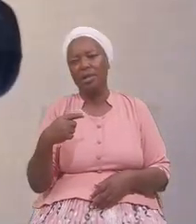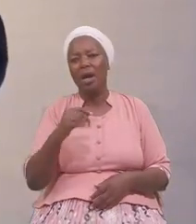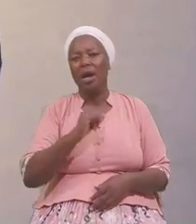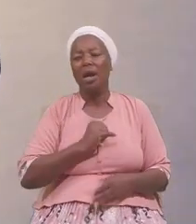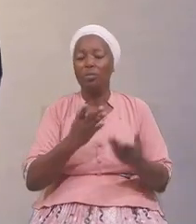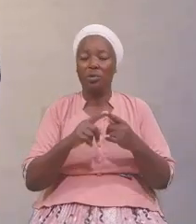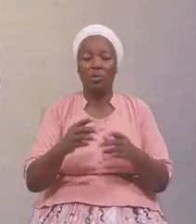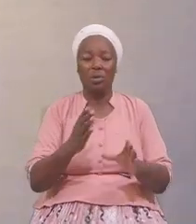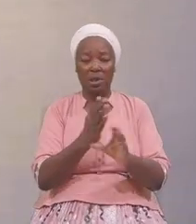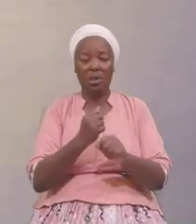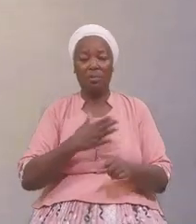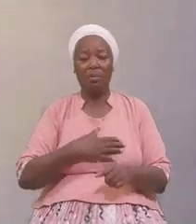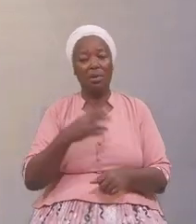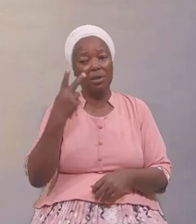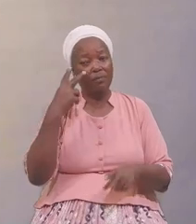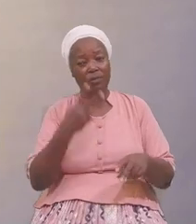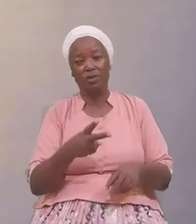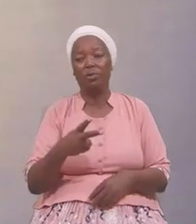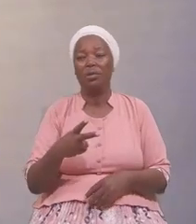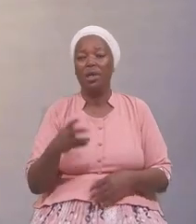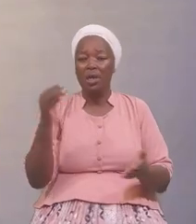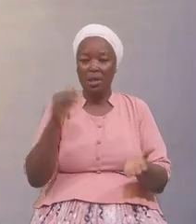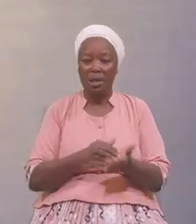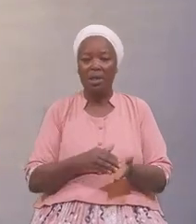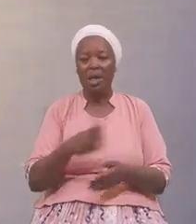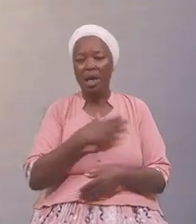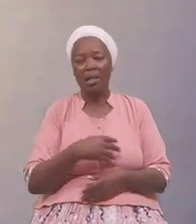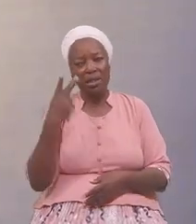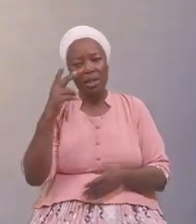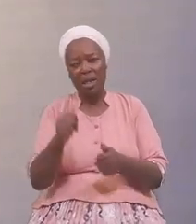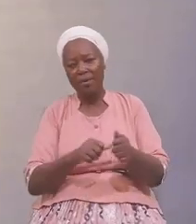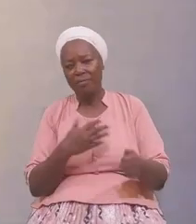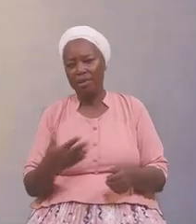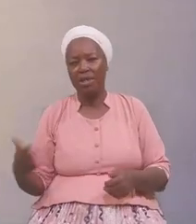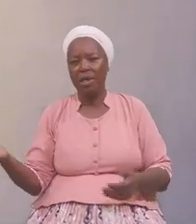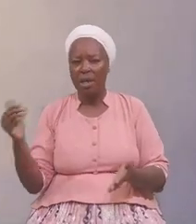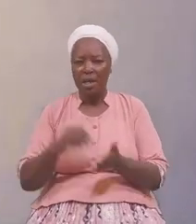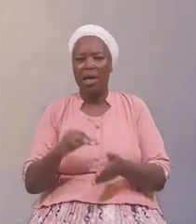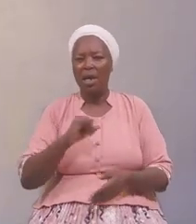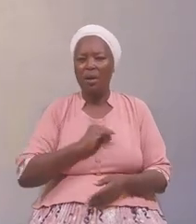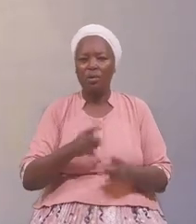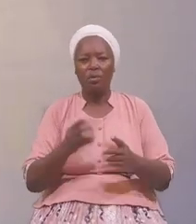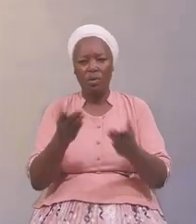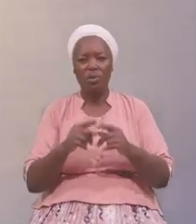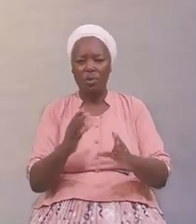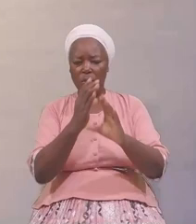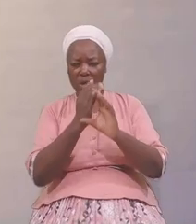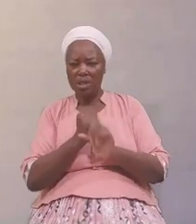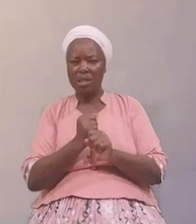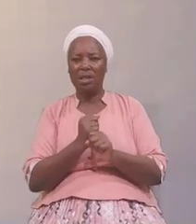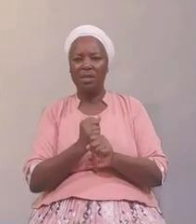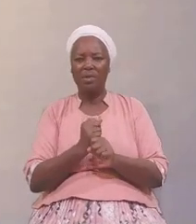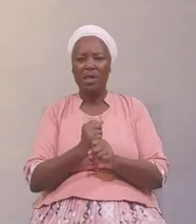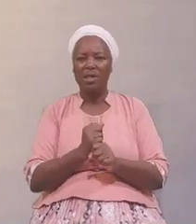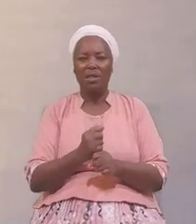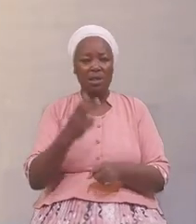receive sight. I want to see everything. I want to receive sight and